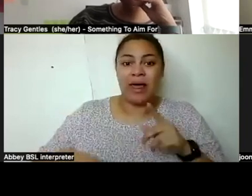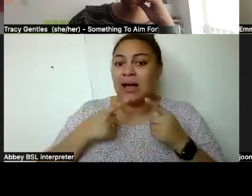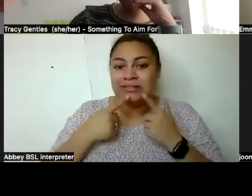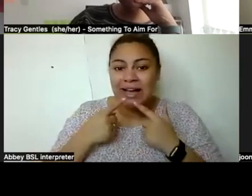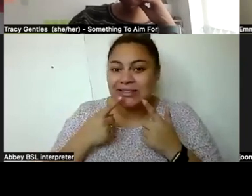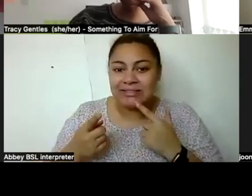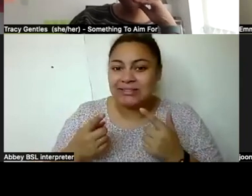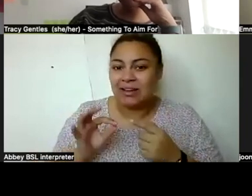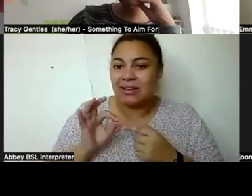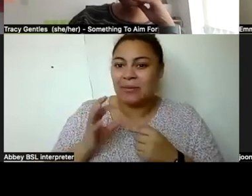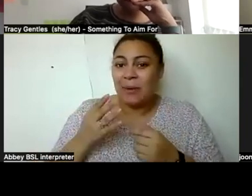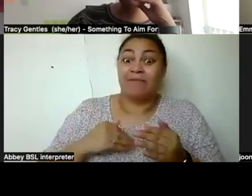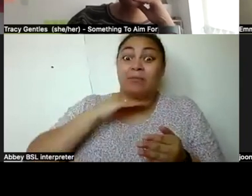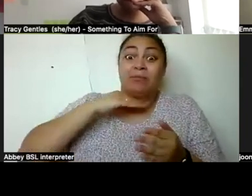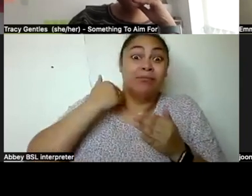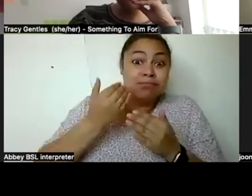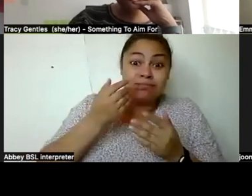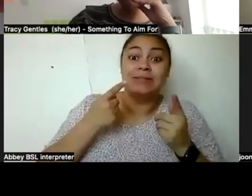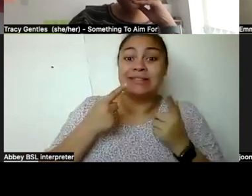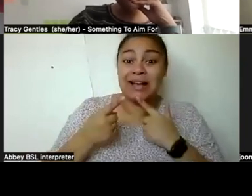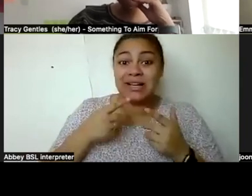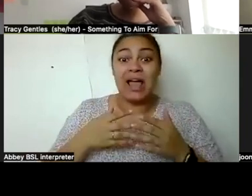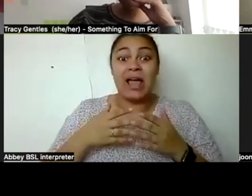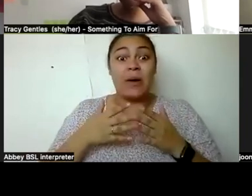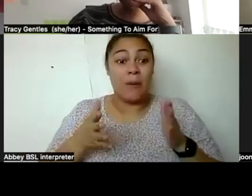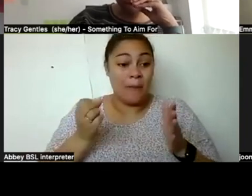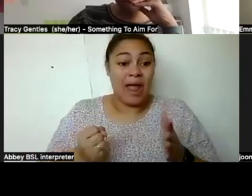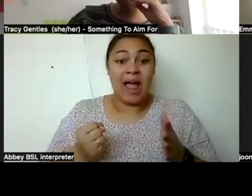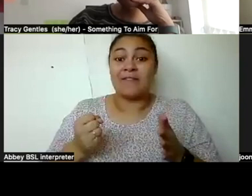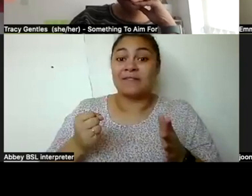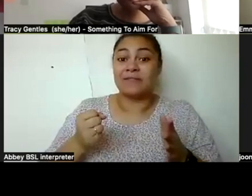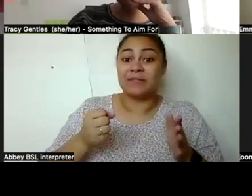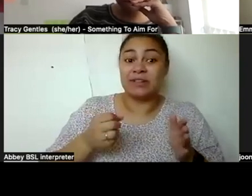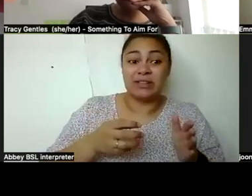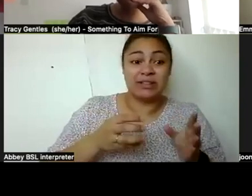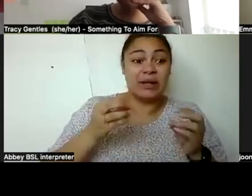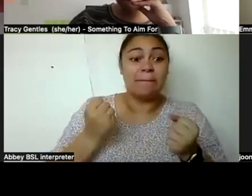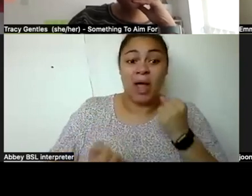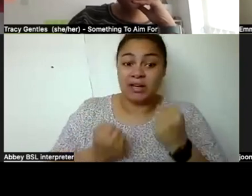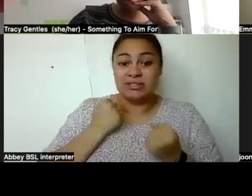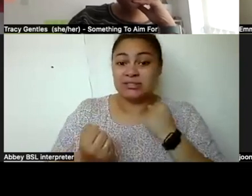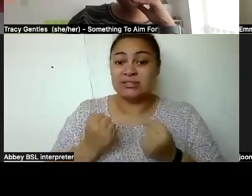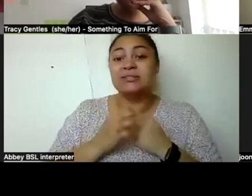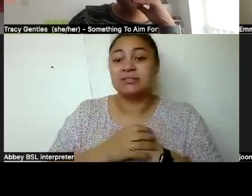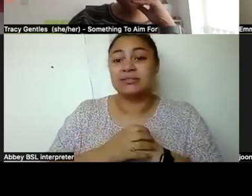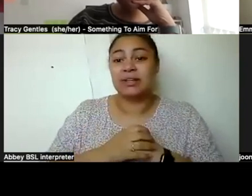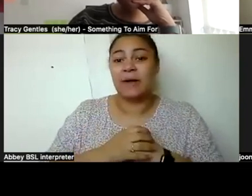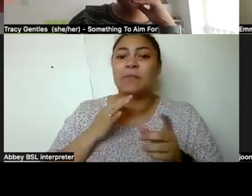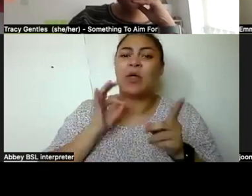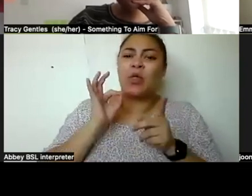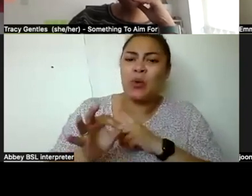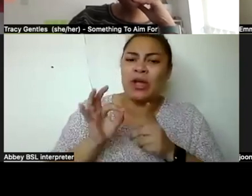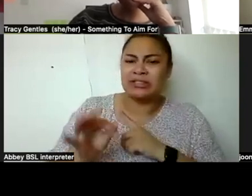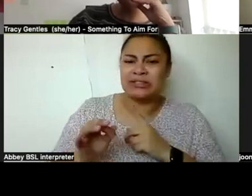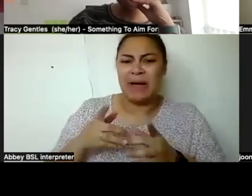data, and what we have is biased and criminalizes and traumatizes. So again, that question is about